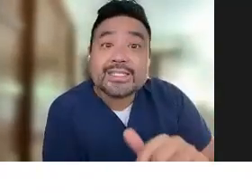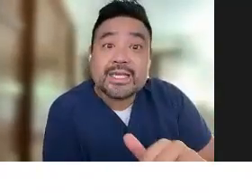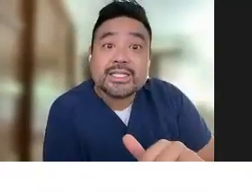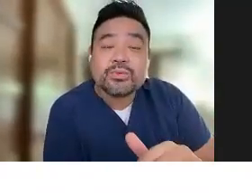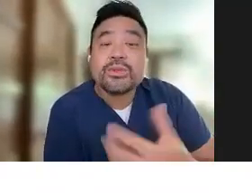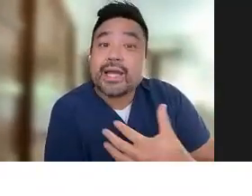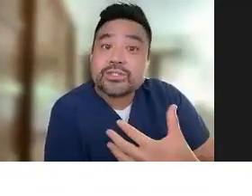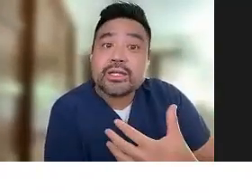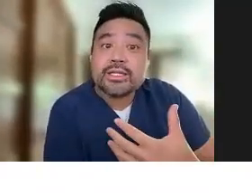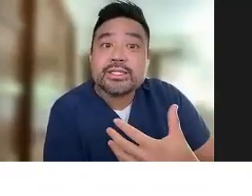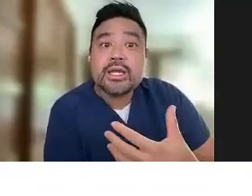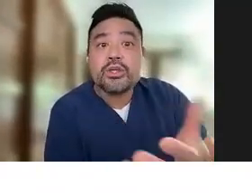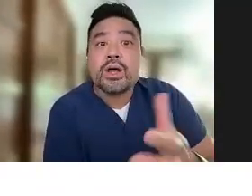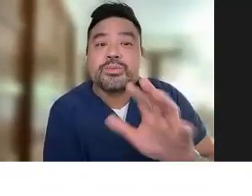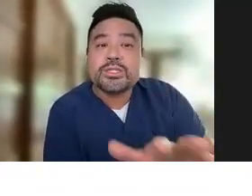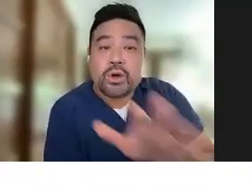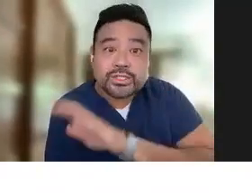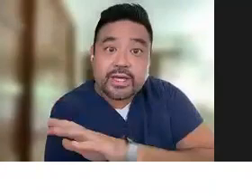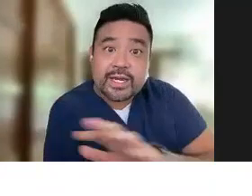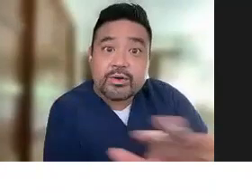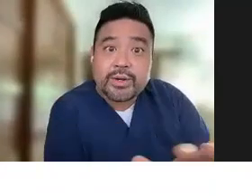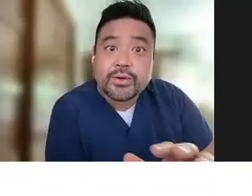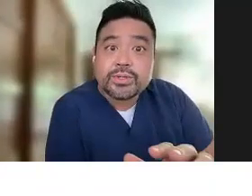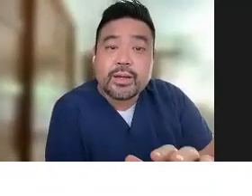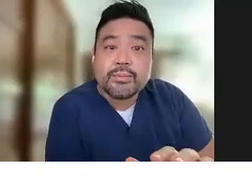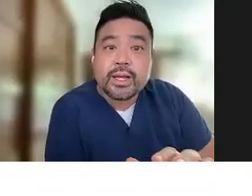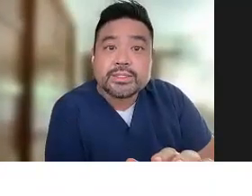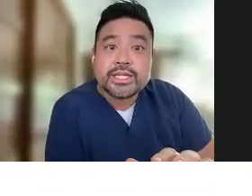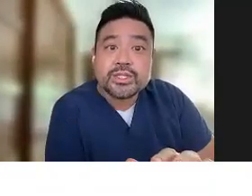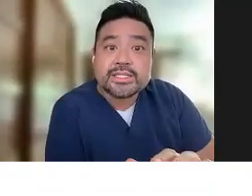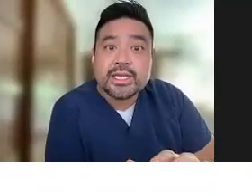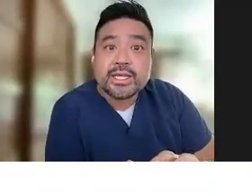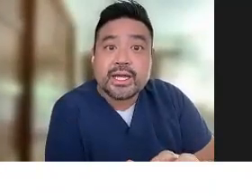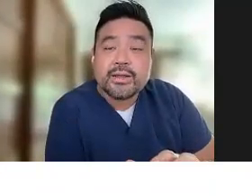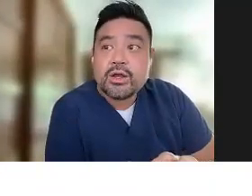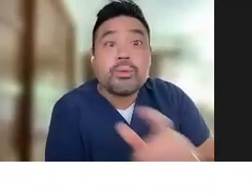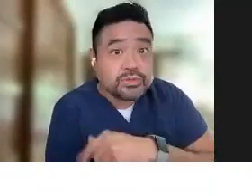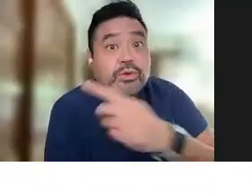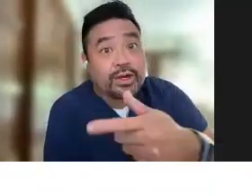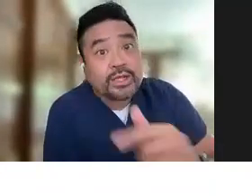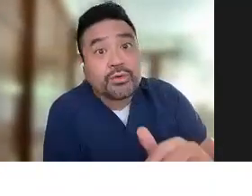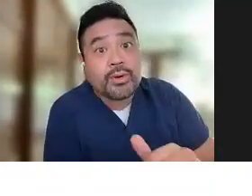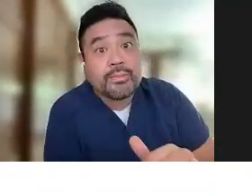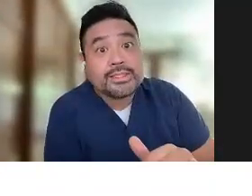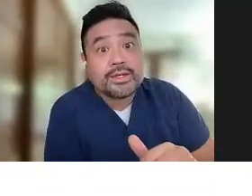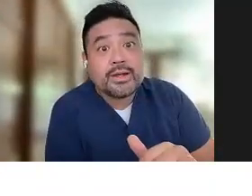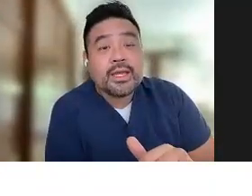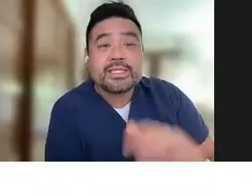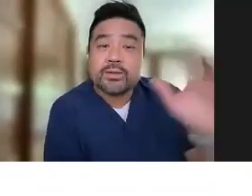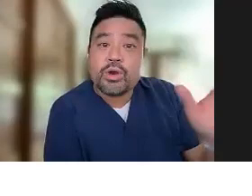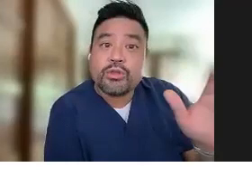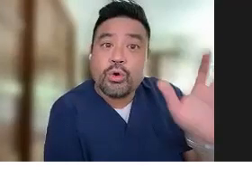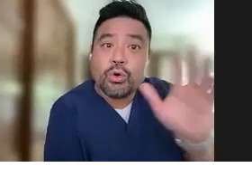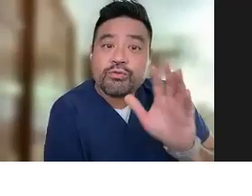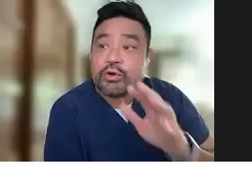for vaccines with Kaiser, at least, you know, I'll speak to our South Sacramento station that's in on Bruceville, right across from our Med Center.